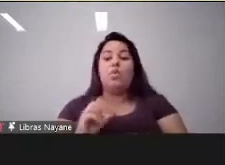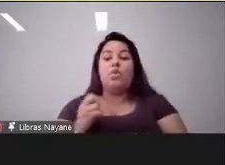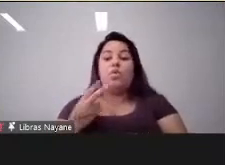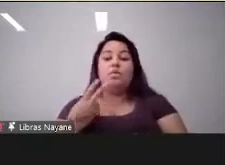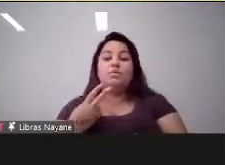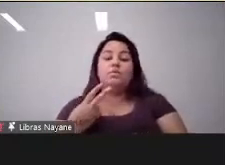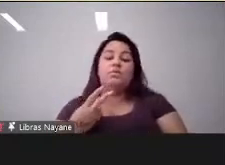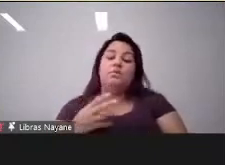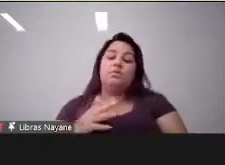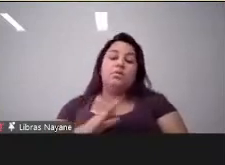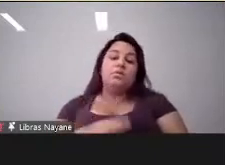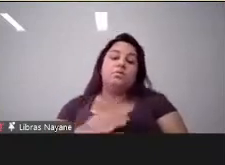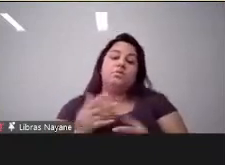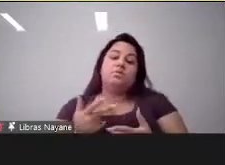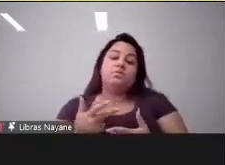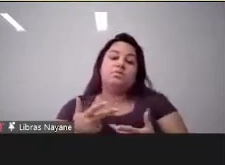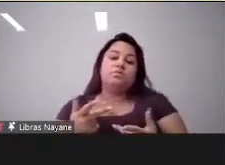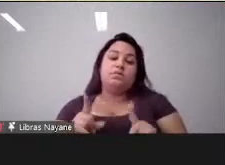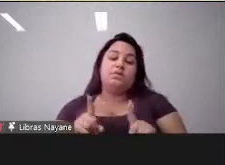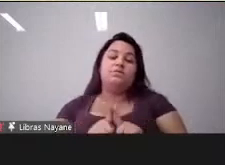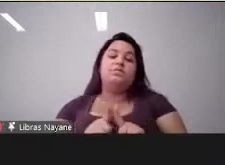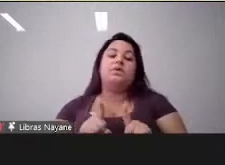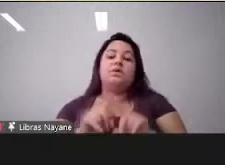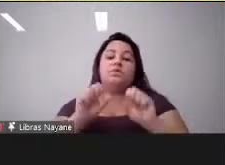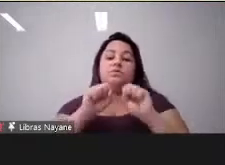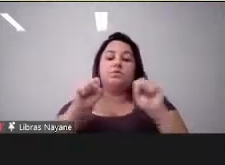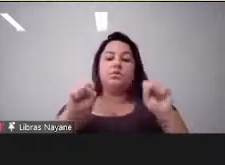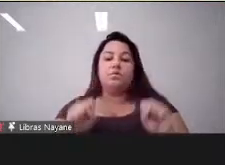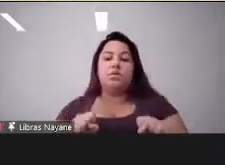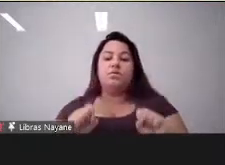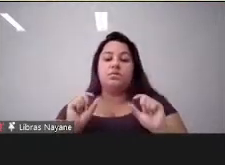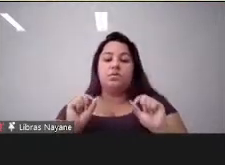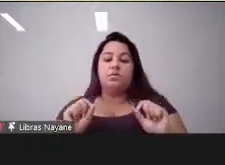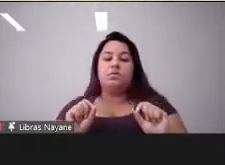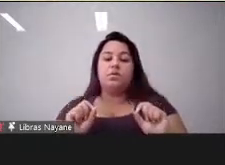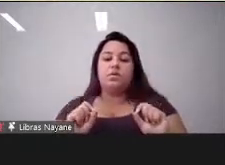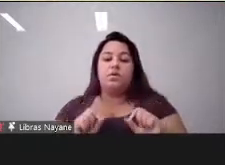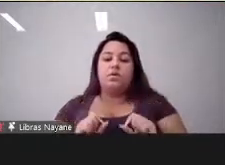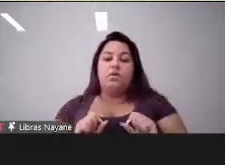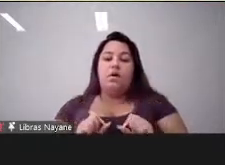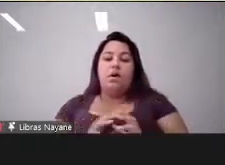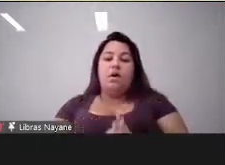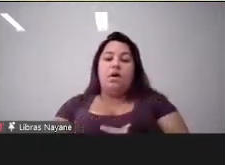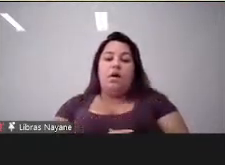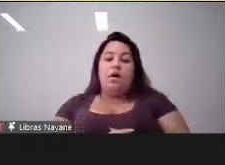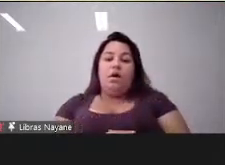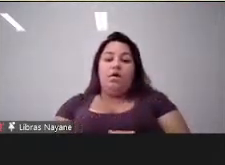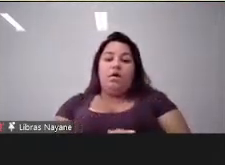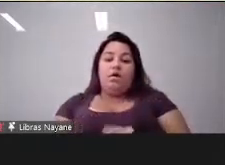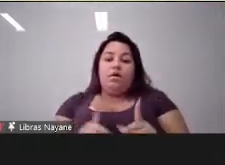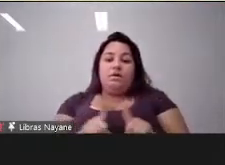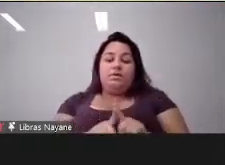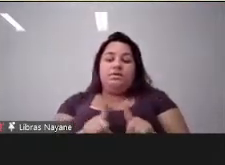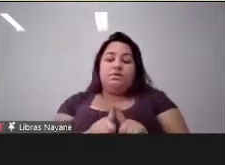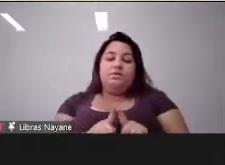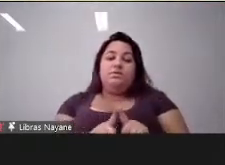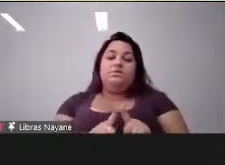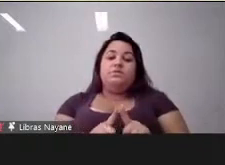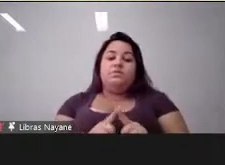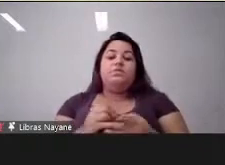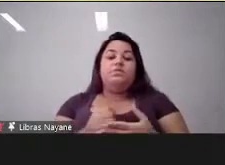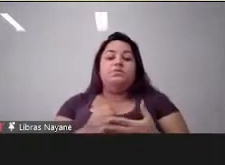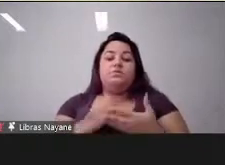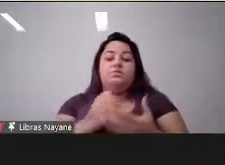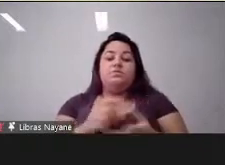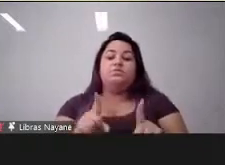we have this system where employees do not pay tax on their own contributions, and they don't pay tax on the